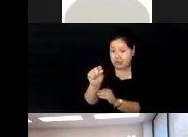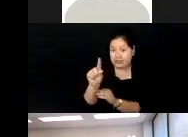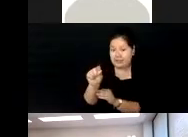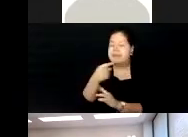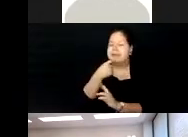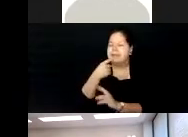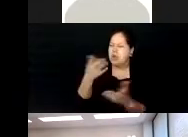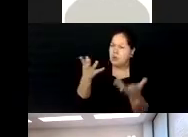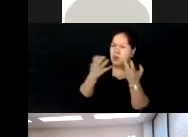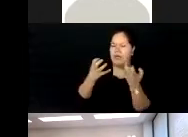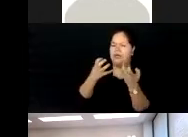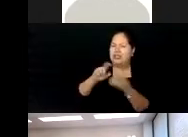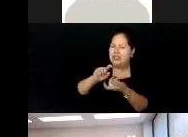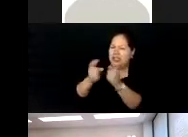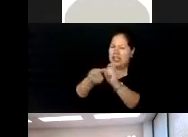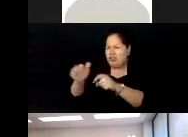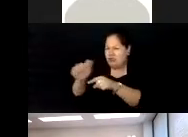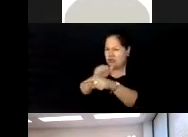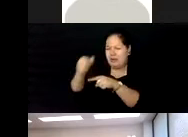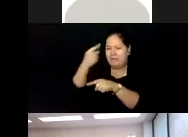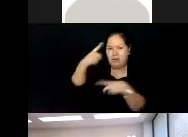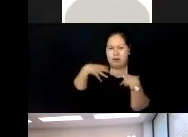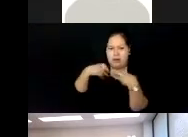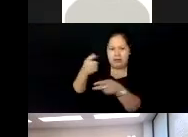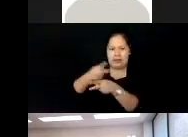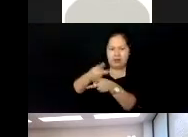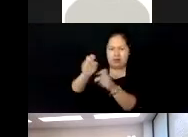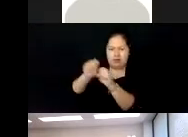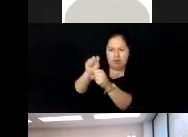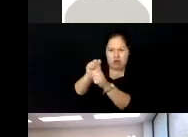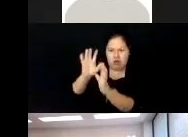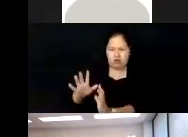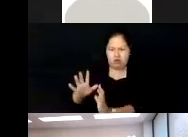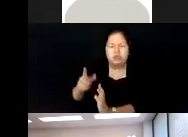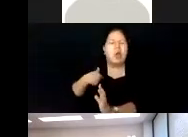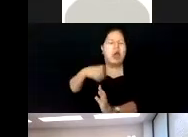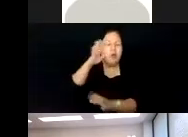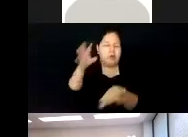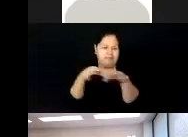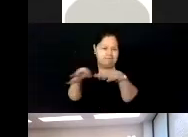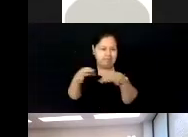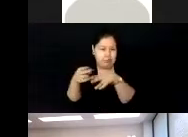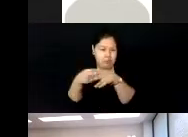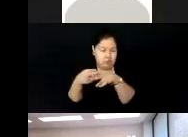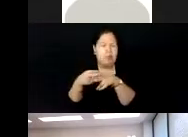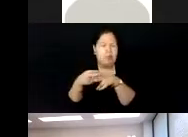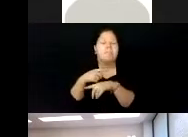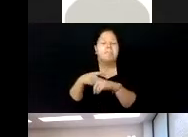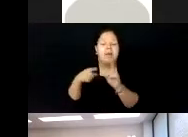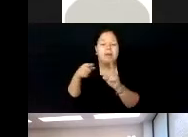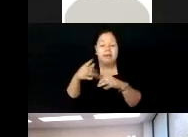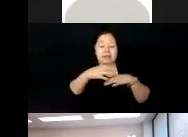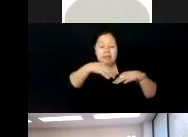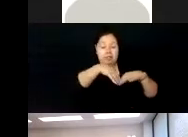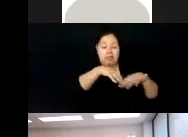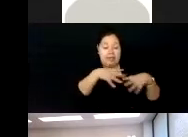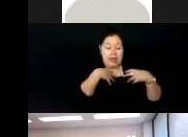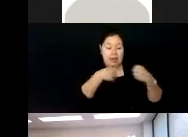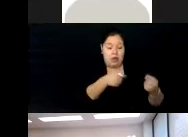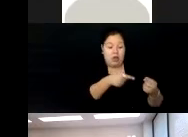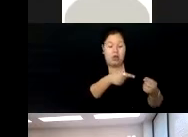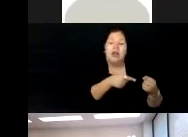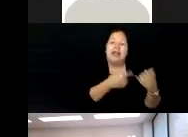approach to training for health workers. And as I'm just going to talk about in a few moments, Indigenous Health is